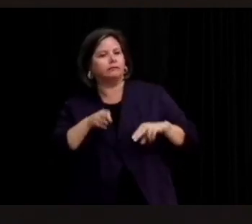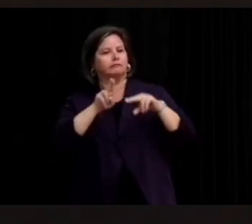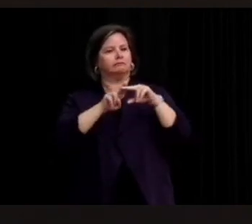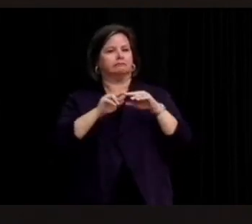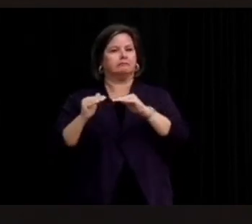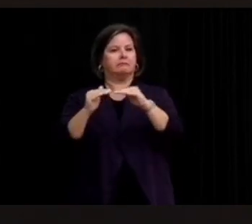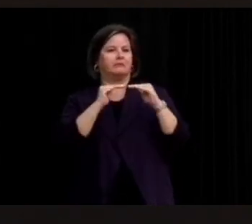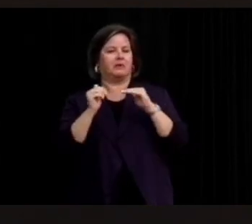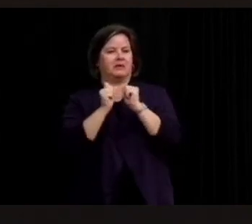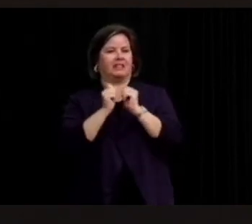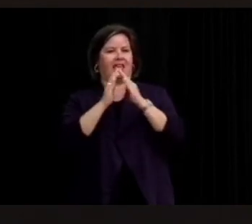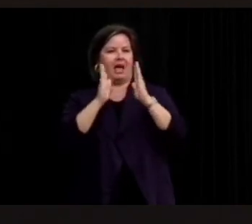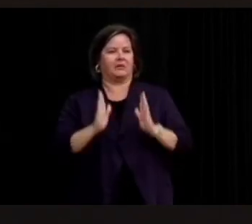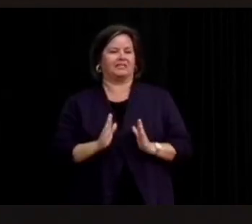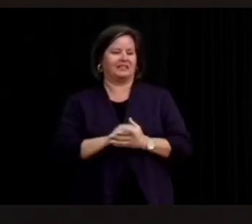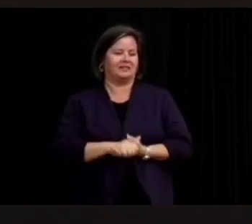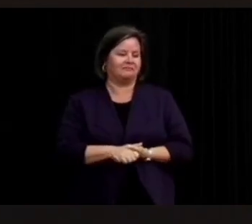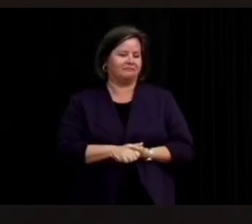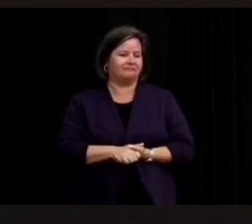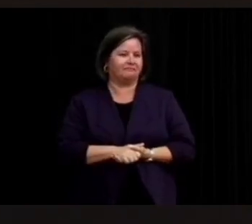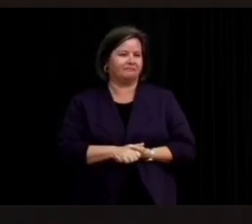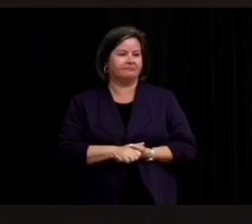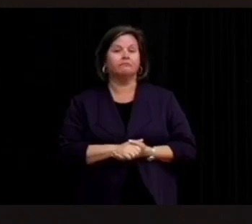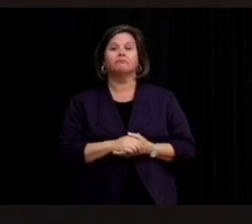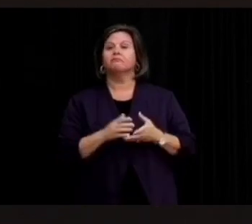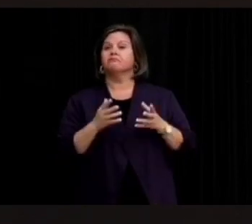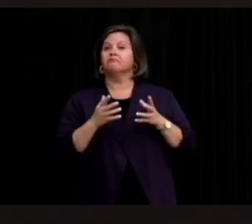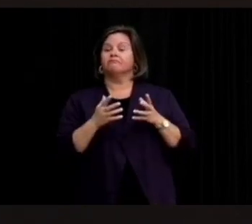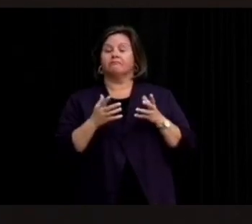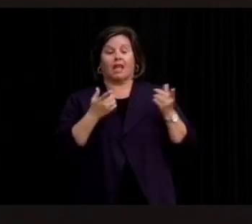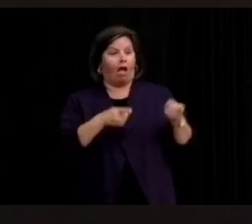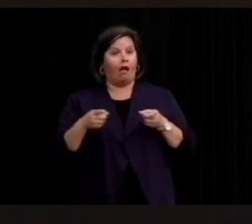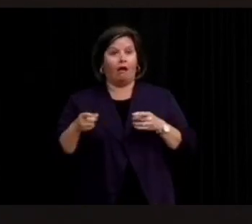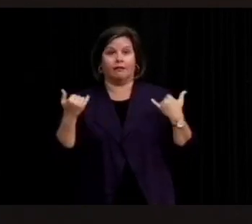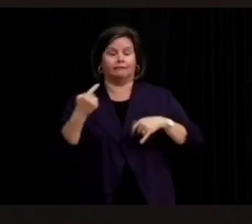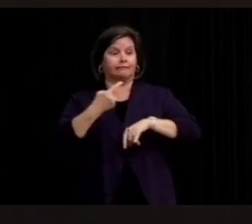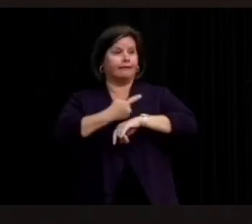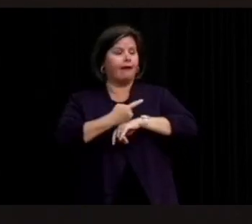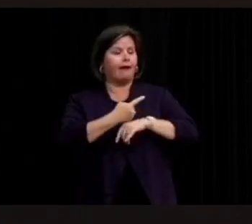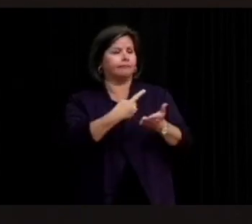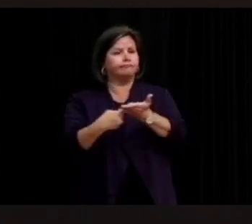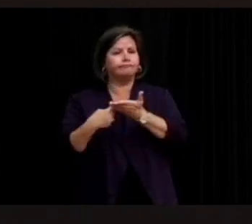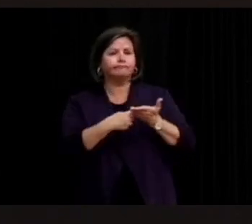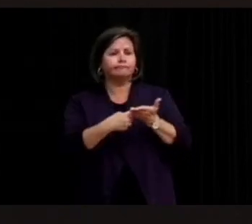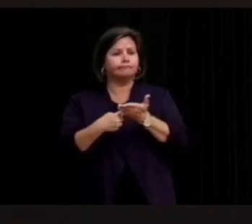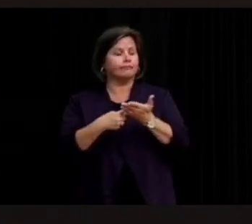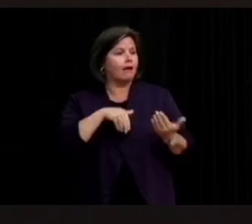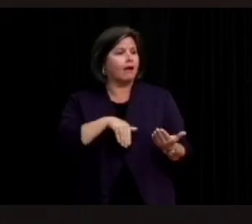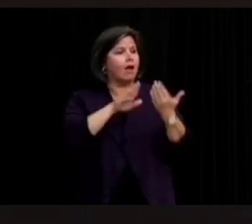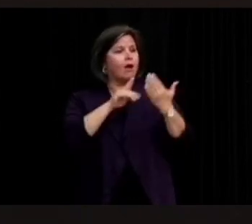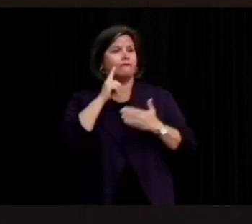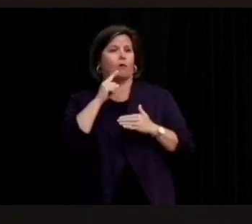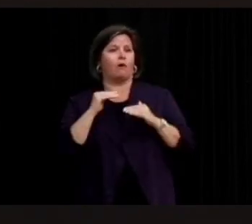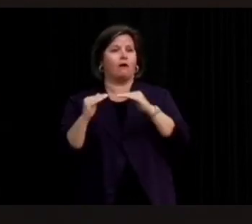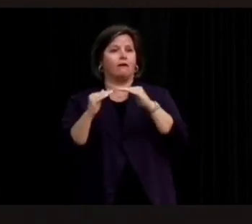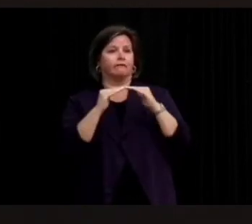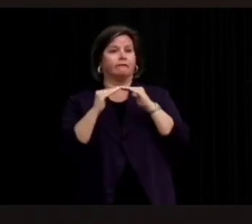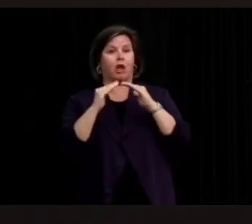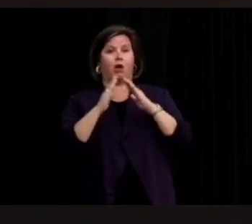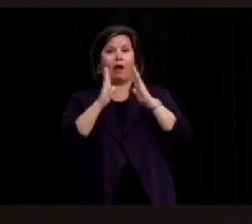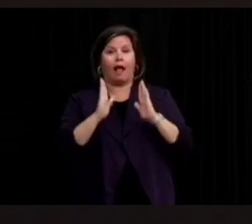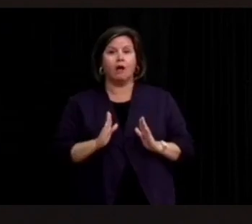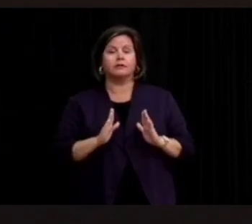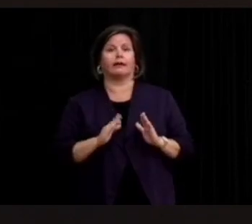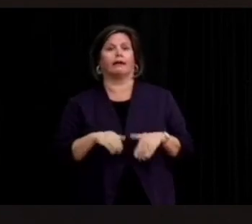housing. We have heard a lot of discussion today about approaches to address fair housing discrimination,